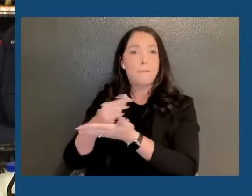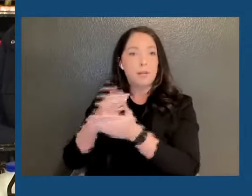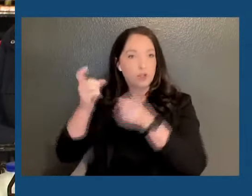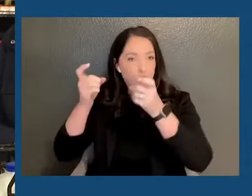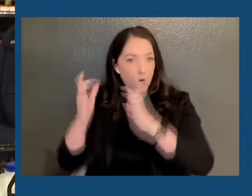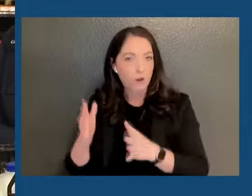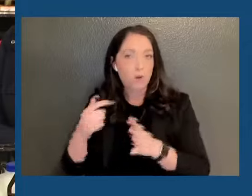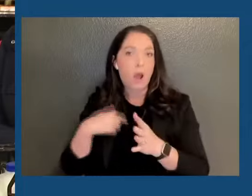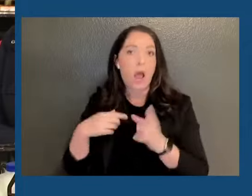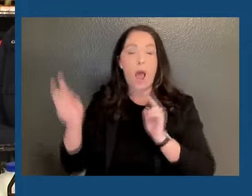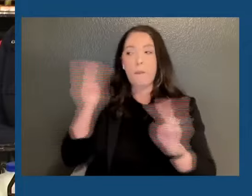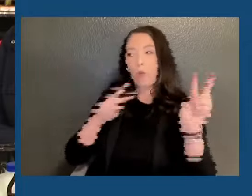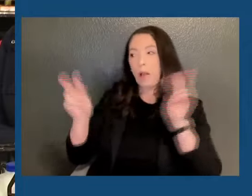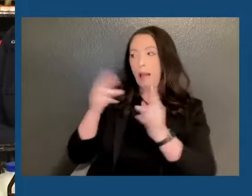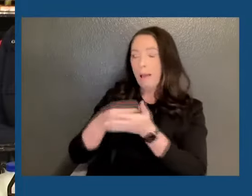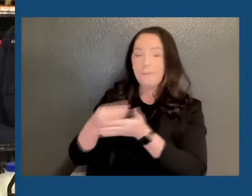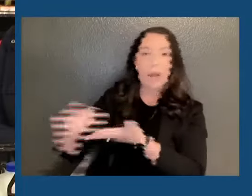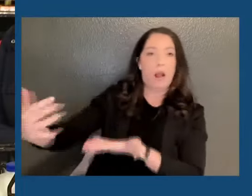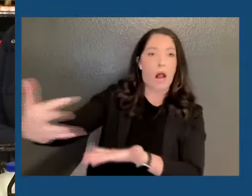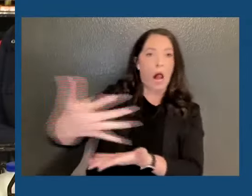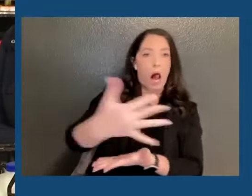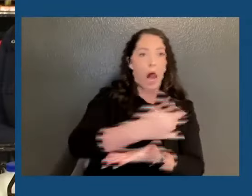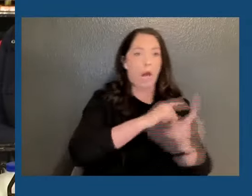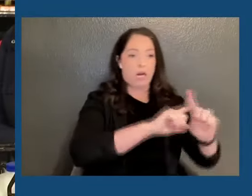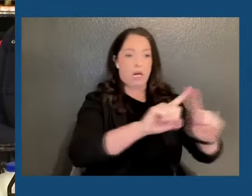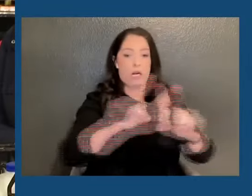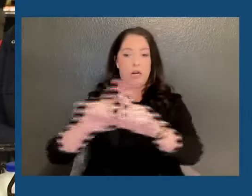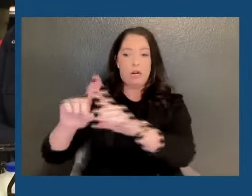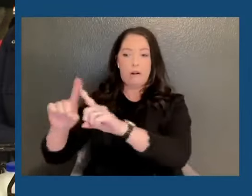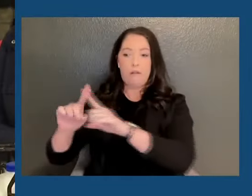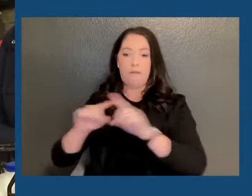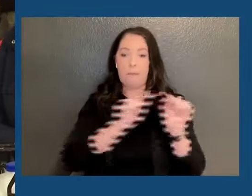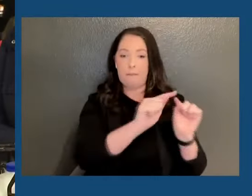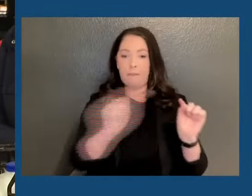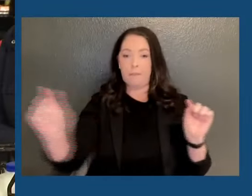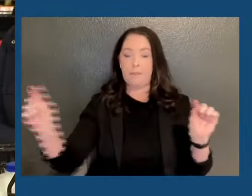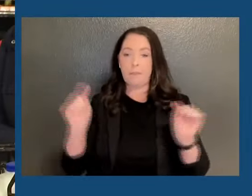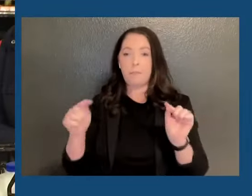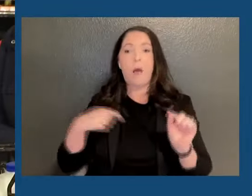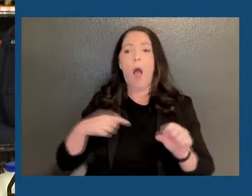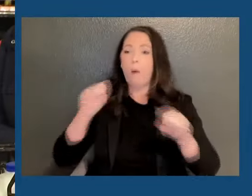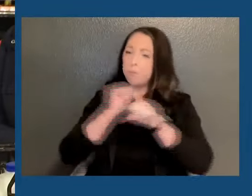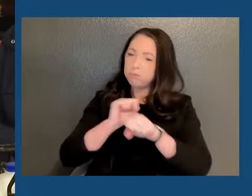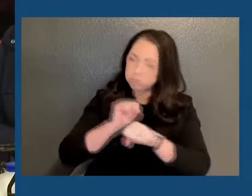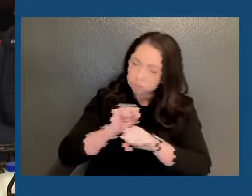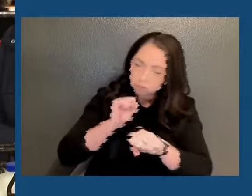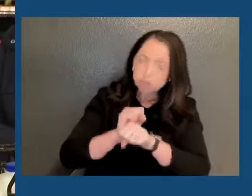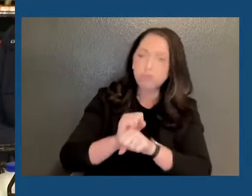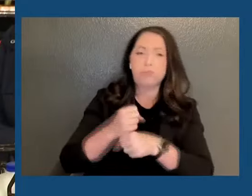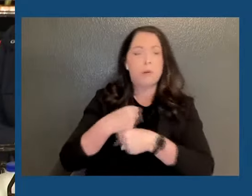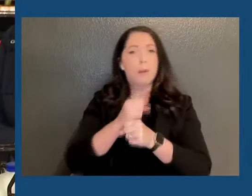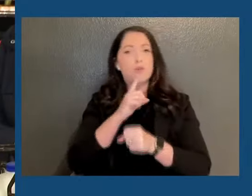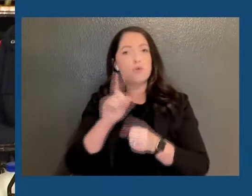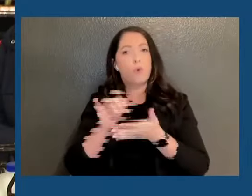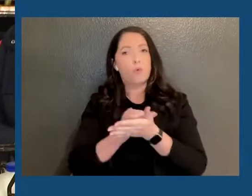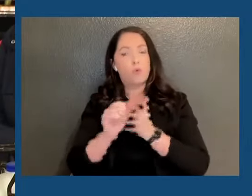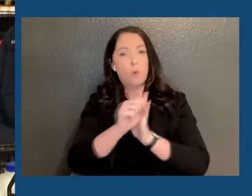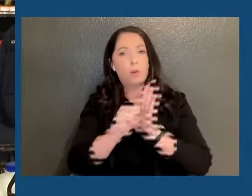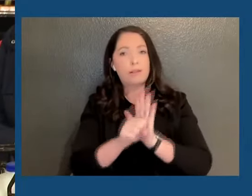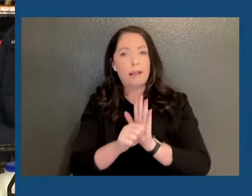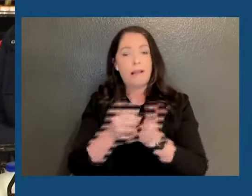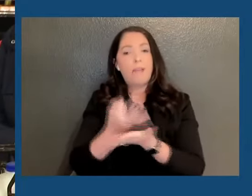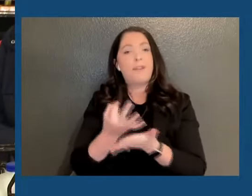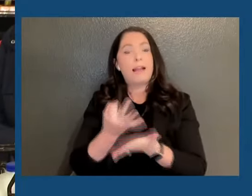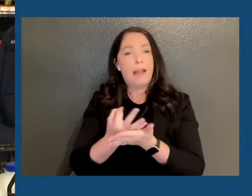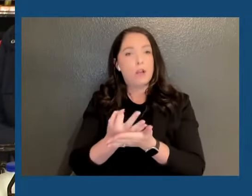from all sources, right? And I have worked really hard to make sure that New York State is in a financially sound place so we